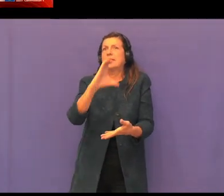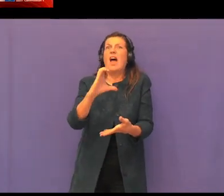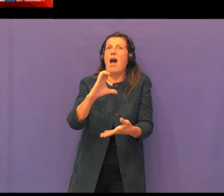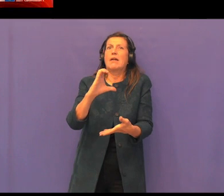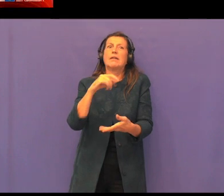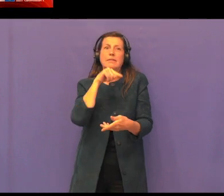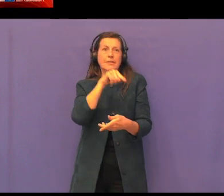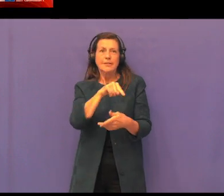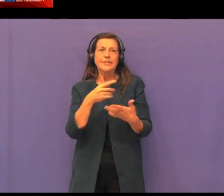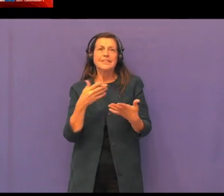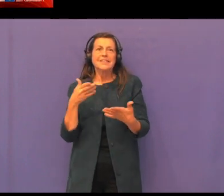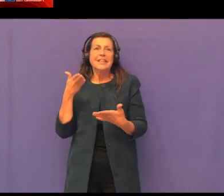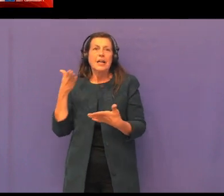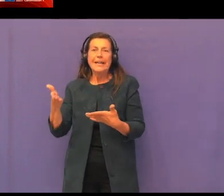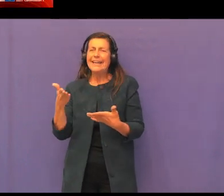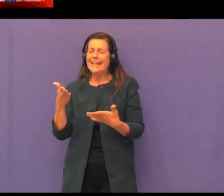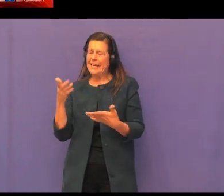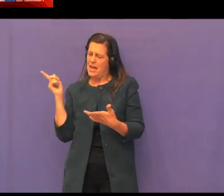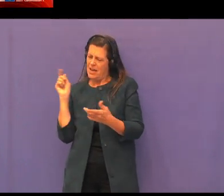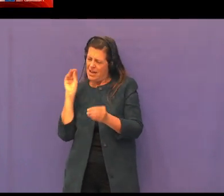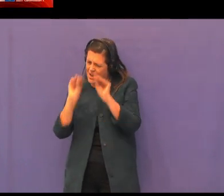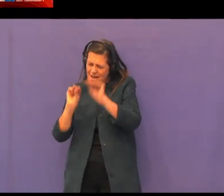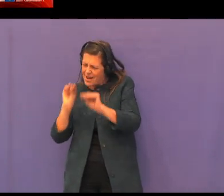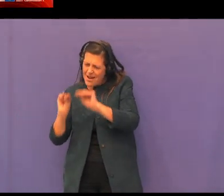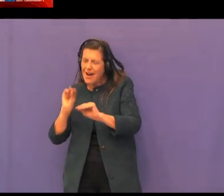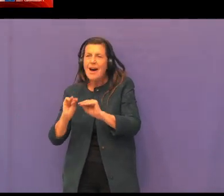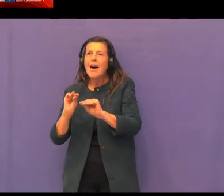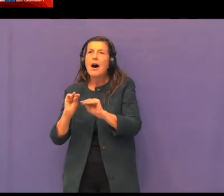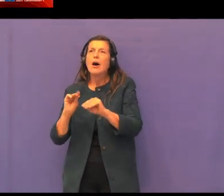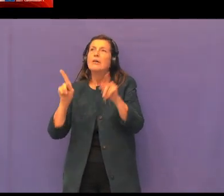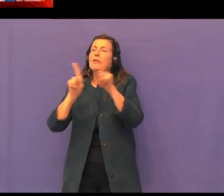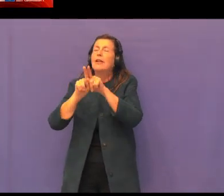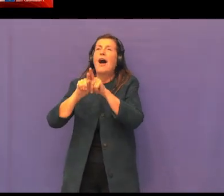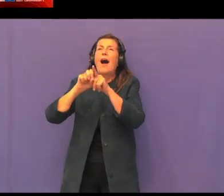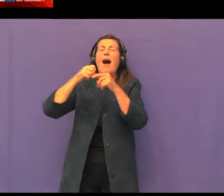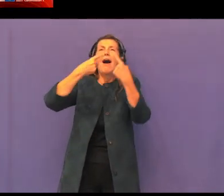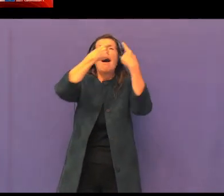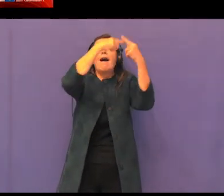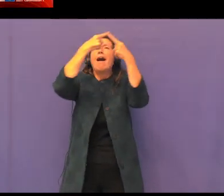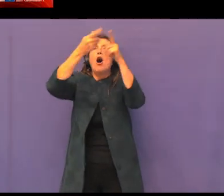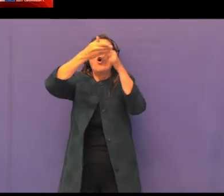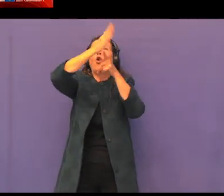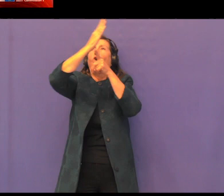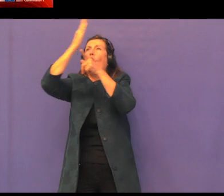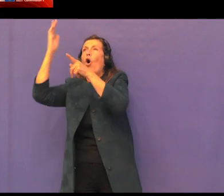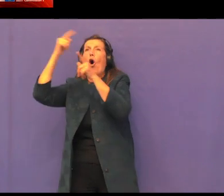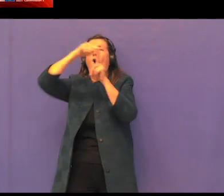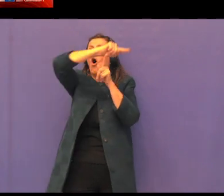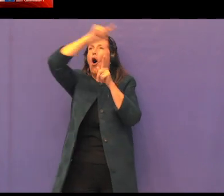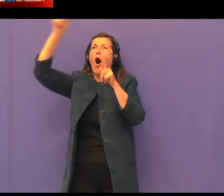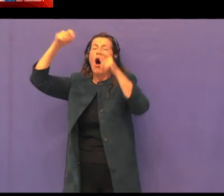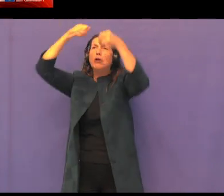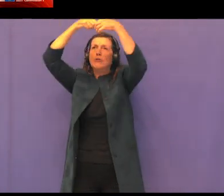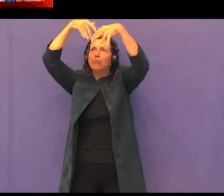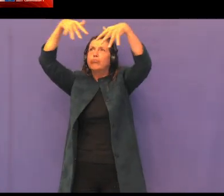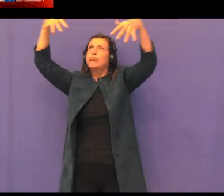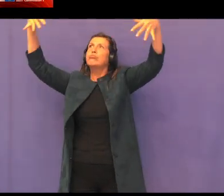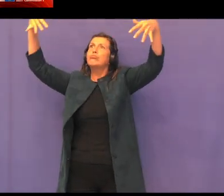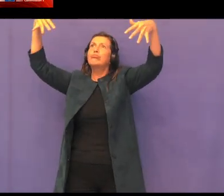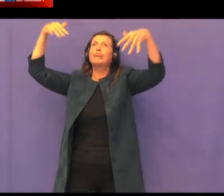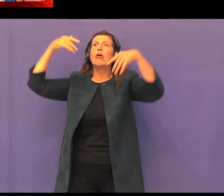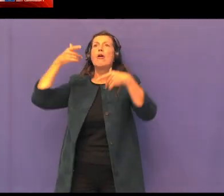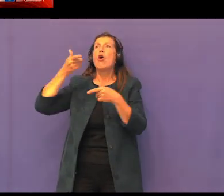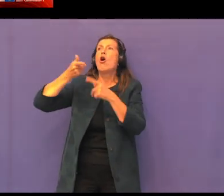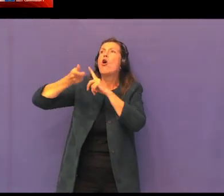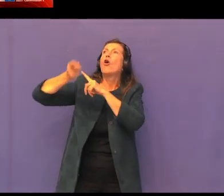and mythology and unlikely events in the pantheon, you talked about the ordinary, everyday lives of people. So what the realist fiction